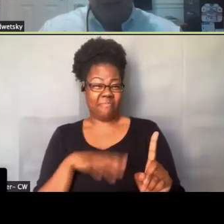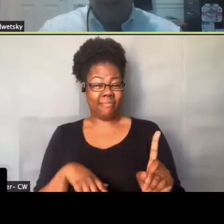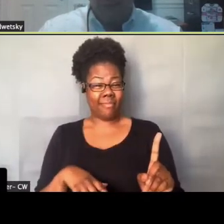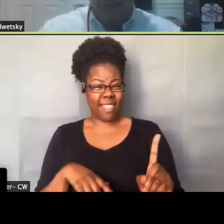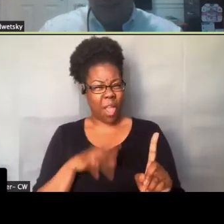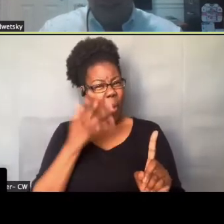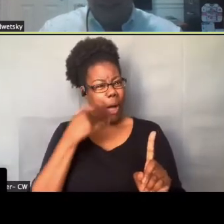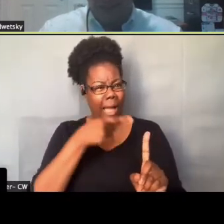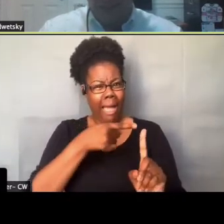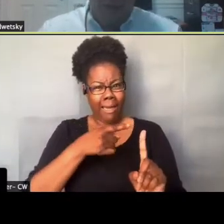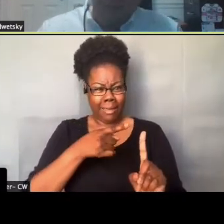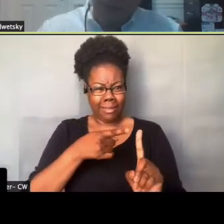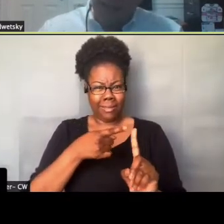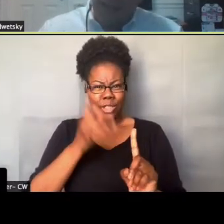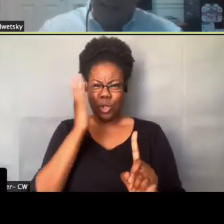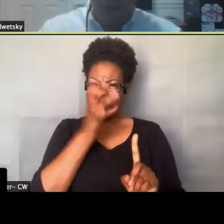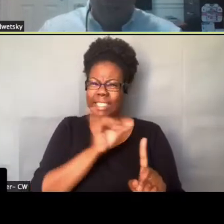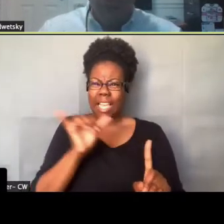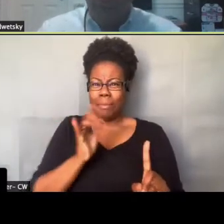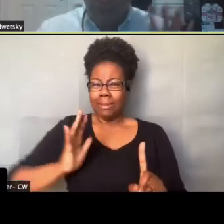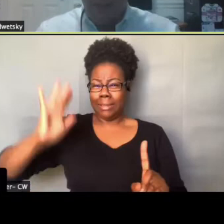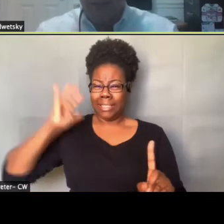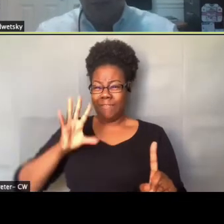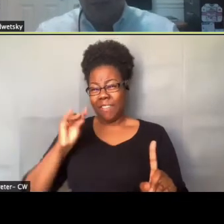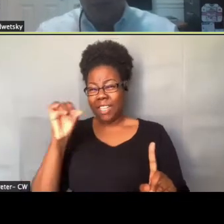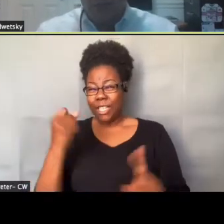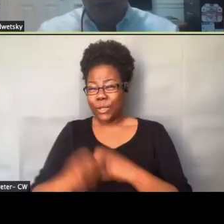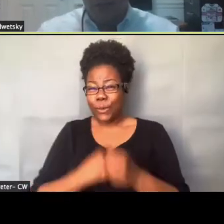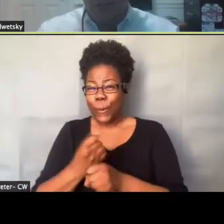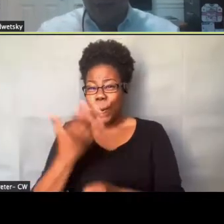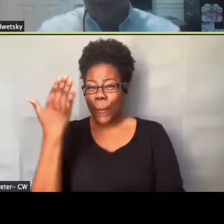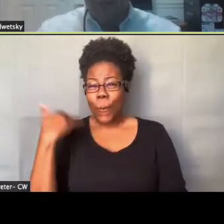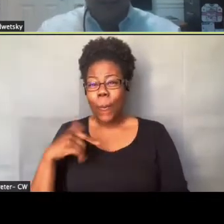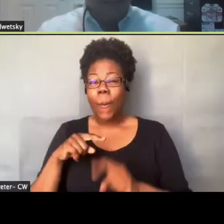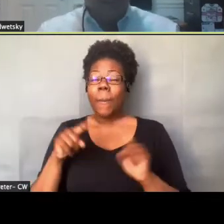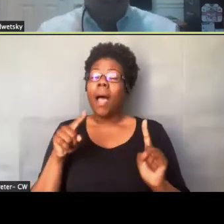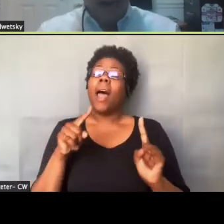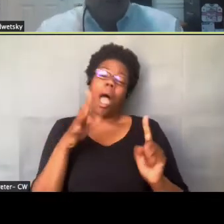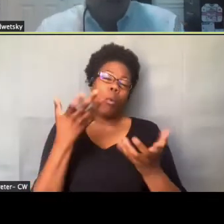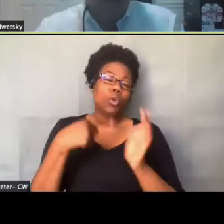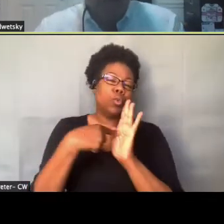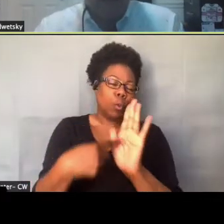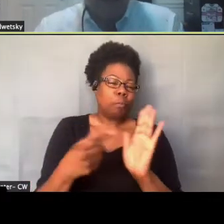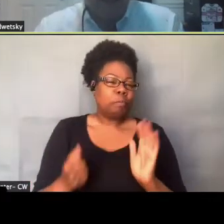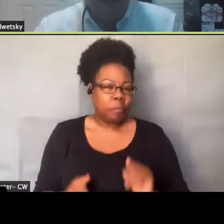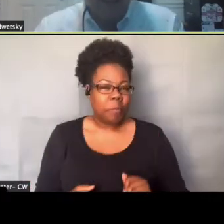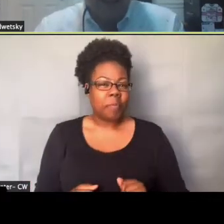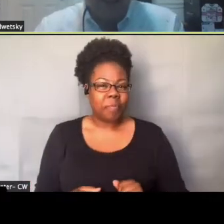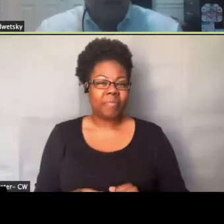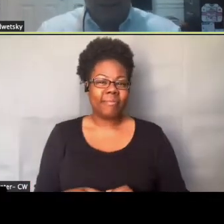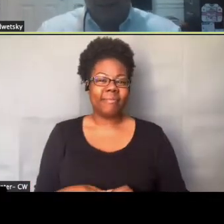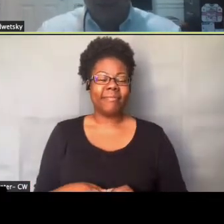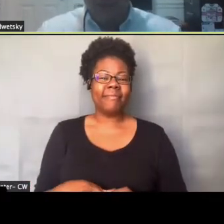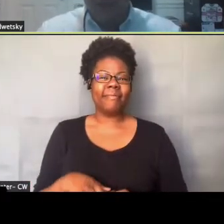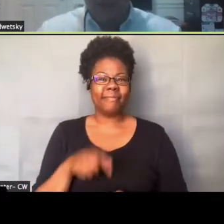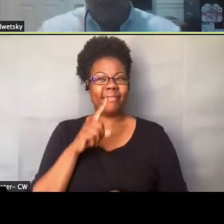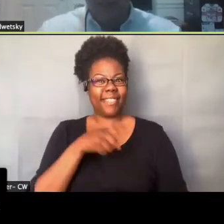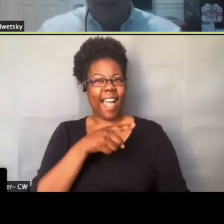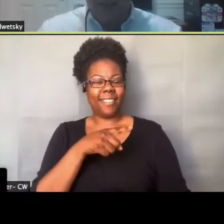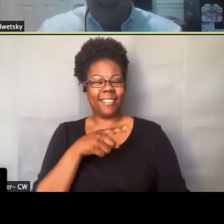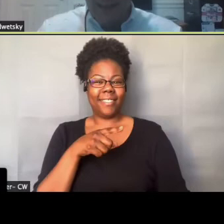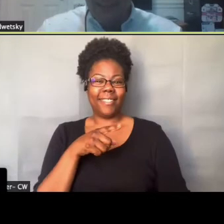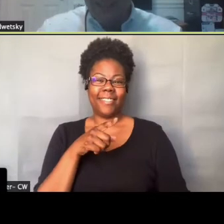years ago, and this is what's being sold now. But you can get it at a low price. But I just wanted to show you because it actually represented a hearing aid, what they used to look